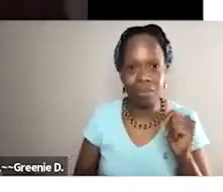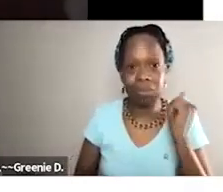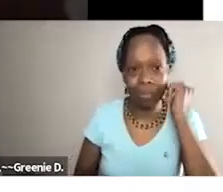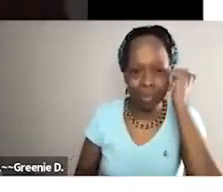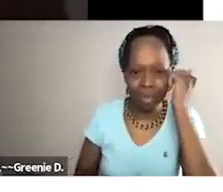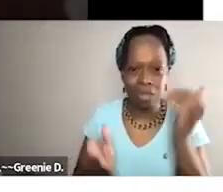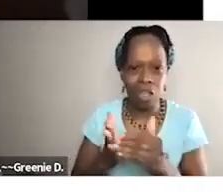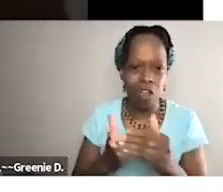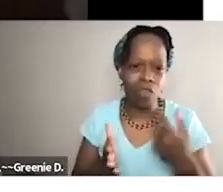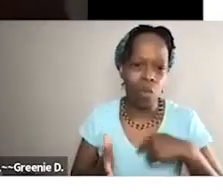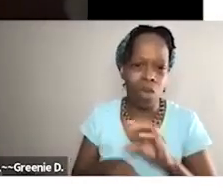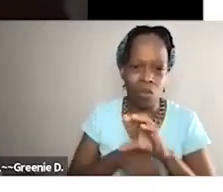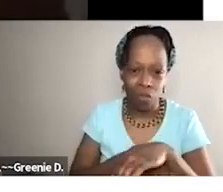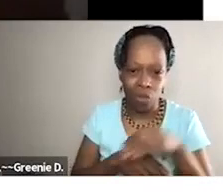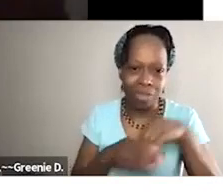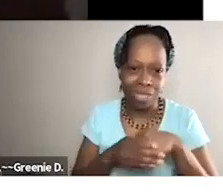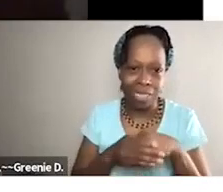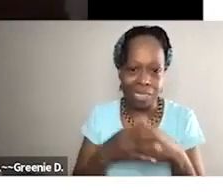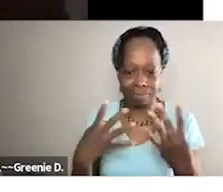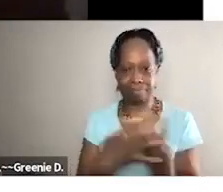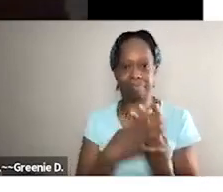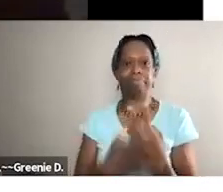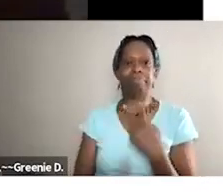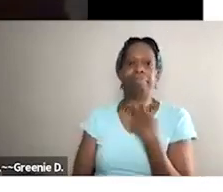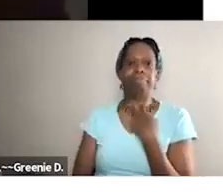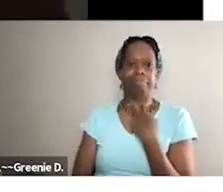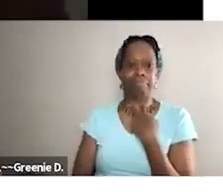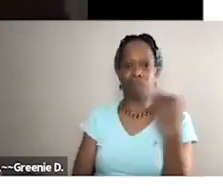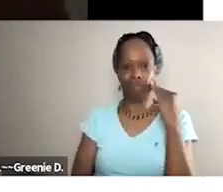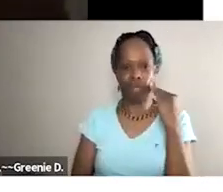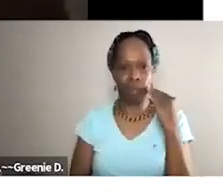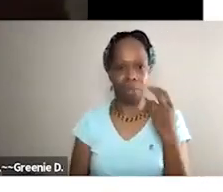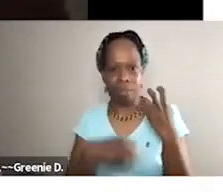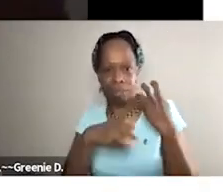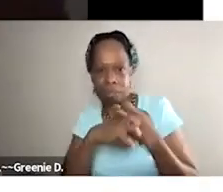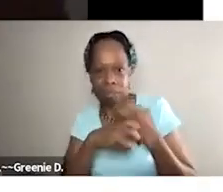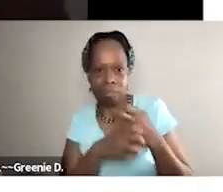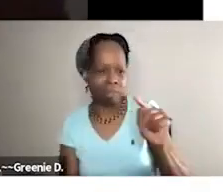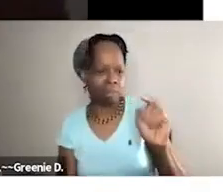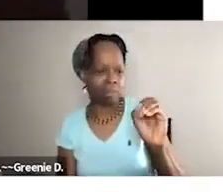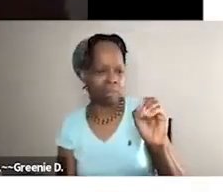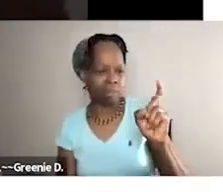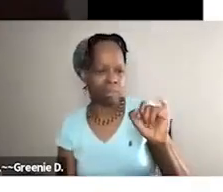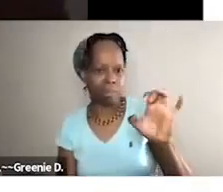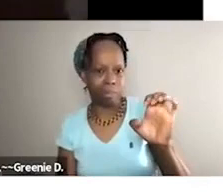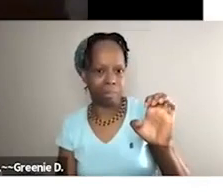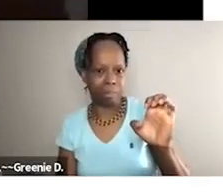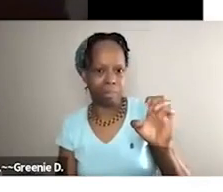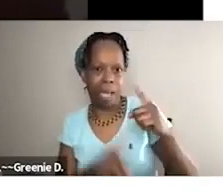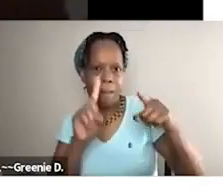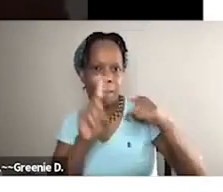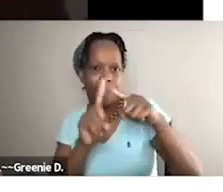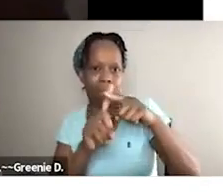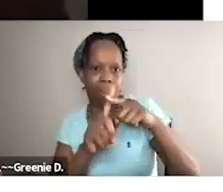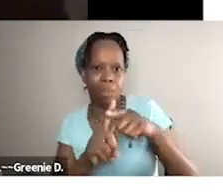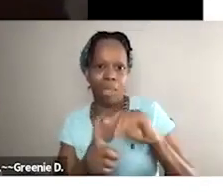sort of forced into this trap of toxic positivity, of like Rachel was talking about, you have to achieve, you have to